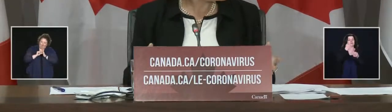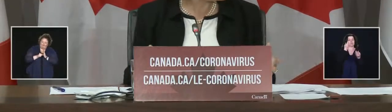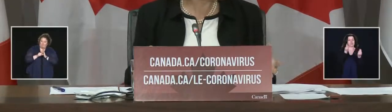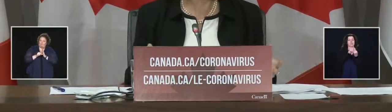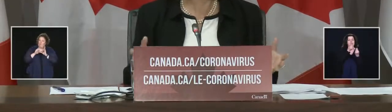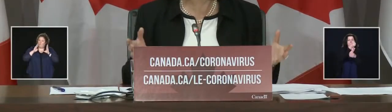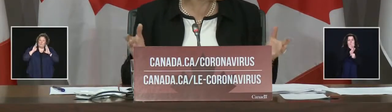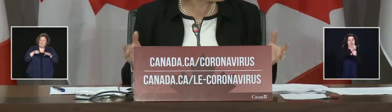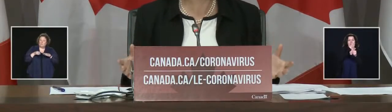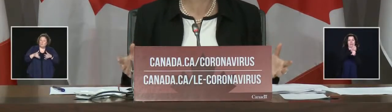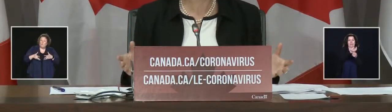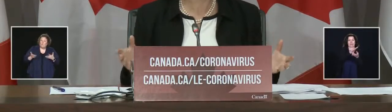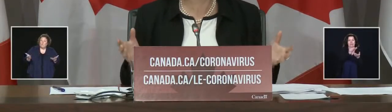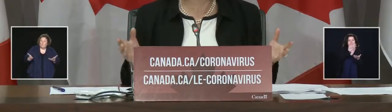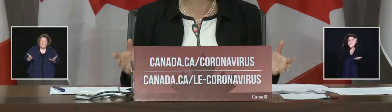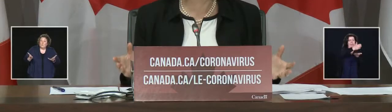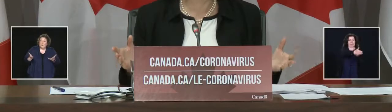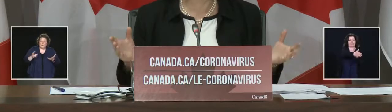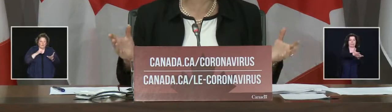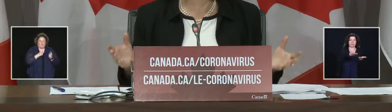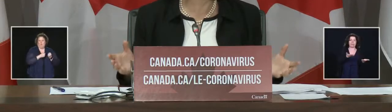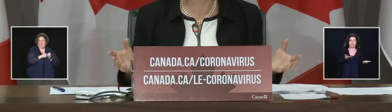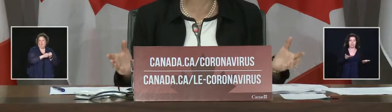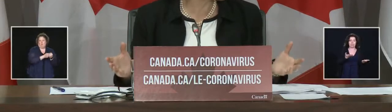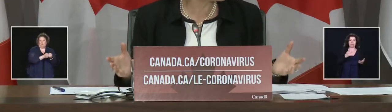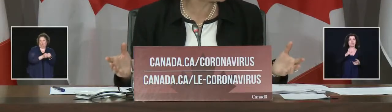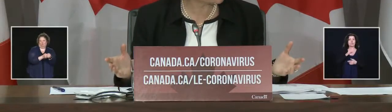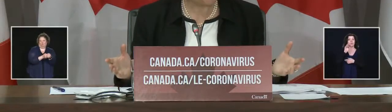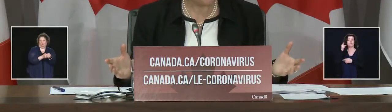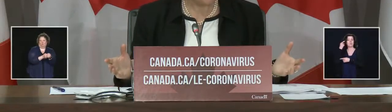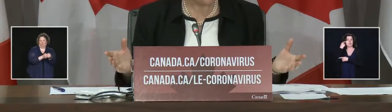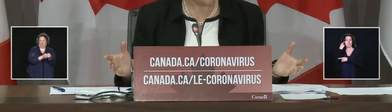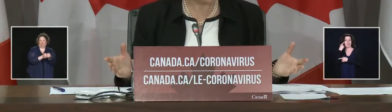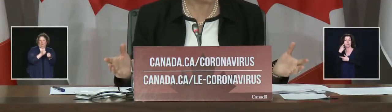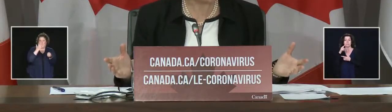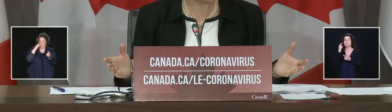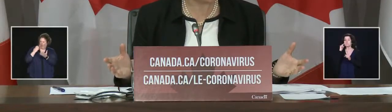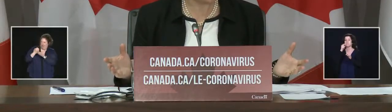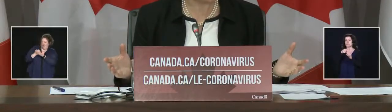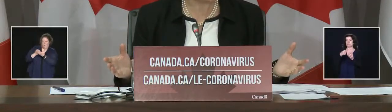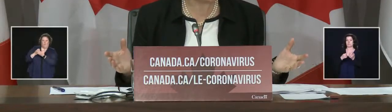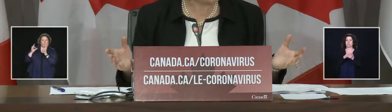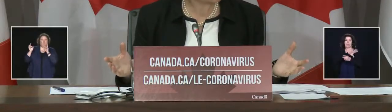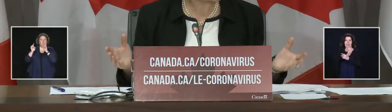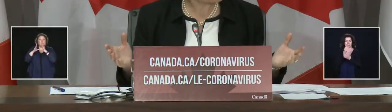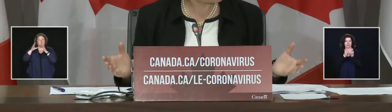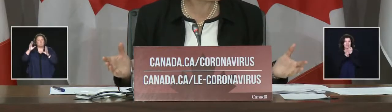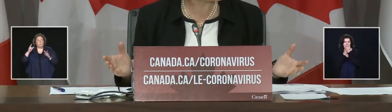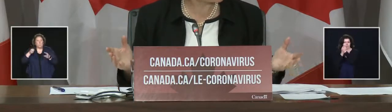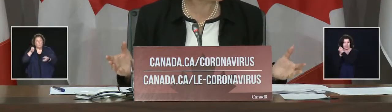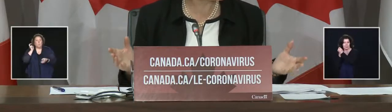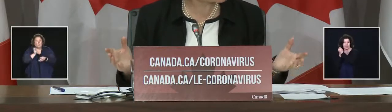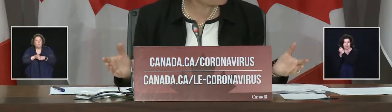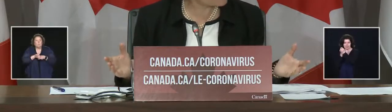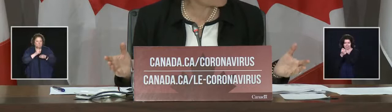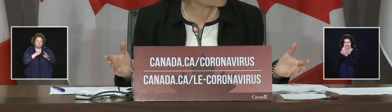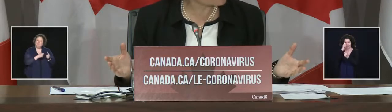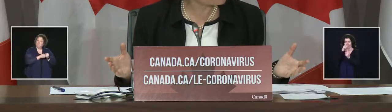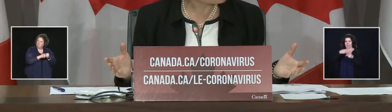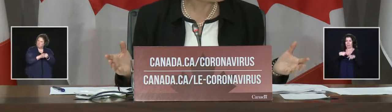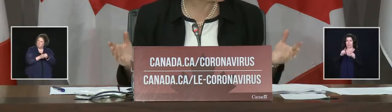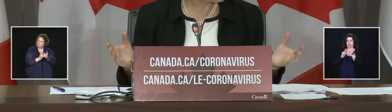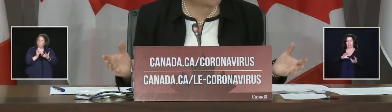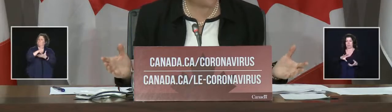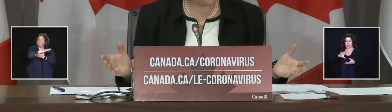support Canadians through this economically difficult time, and to really operate from the